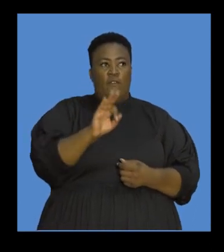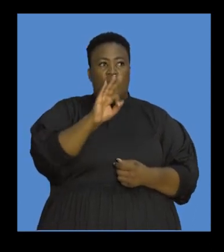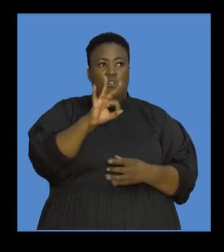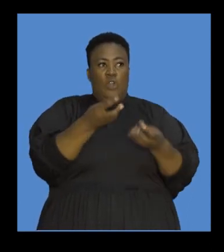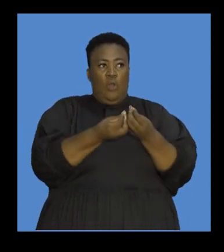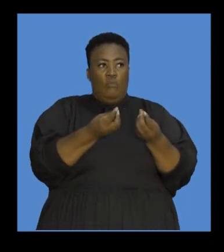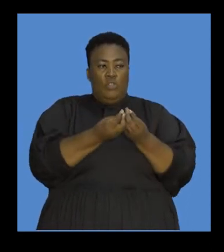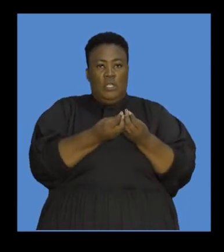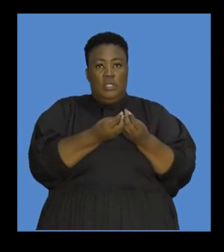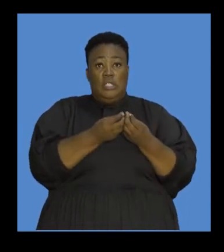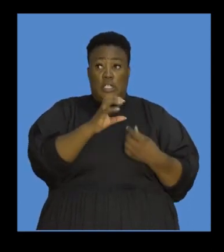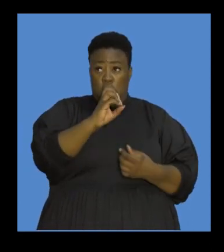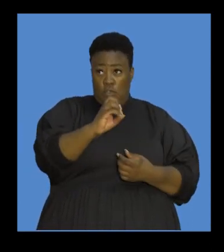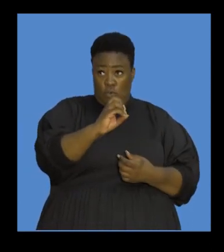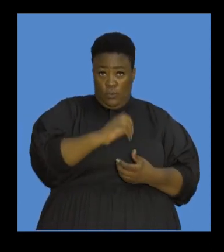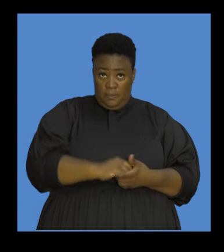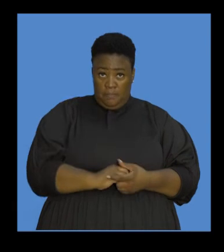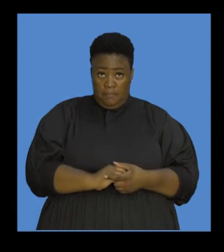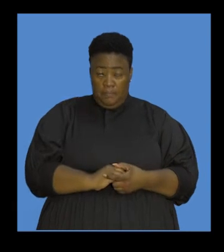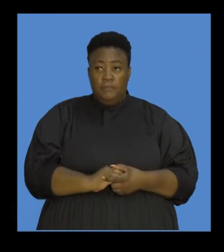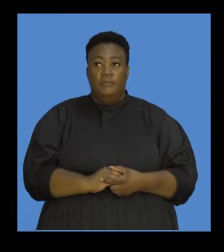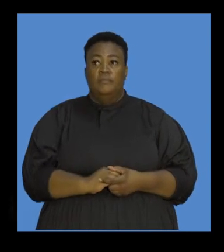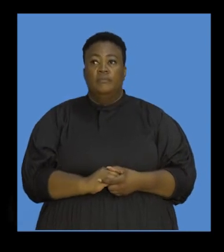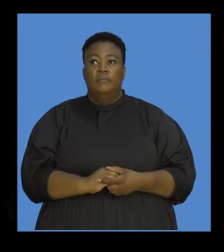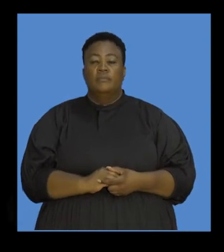net force on an object is zero,